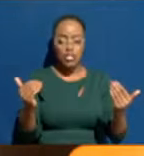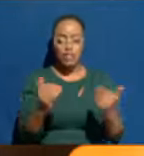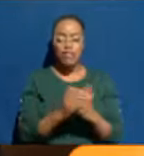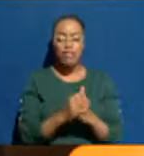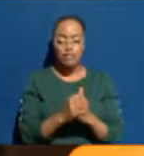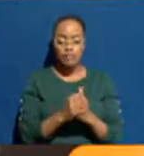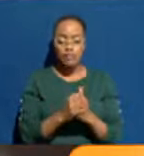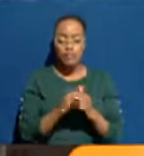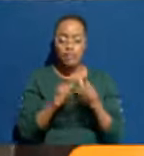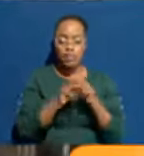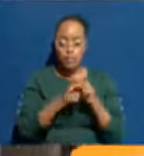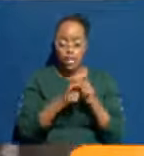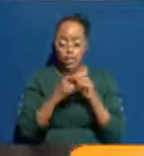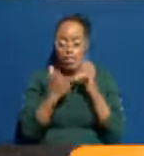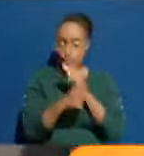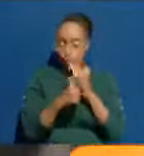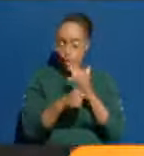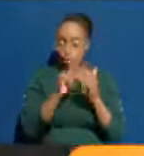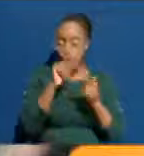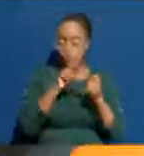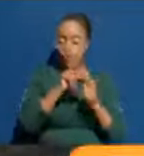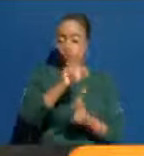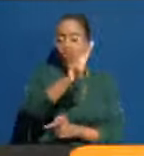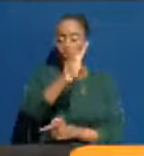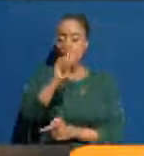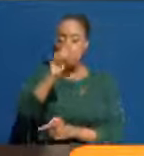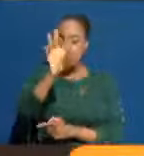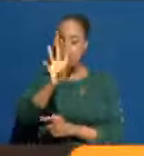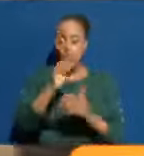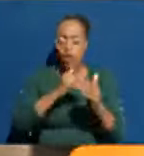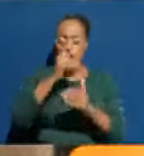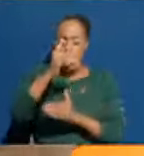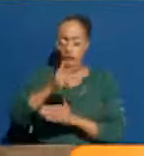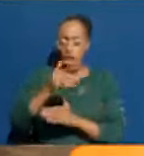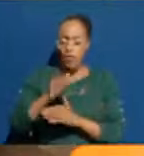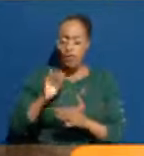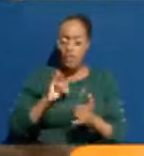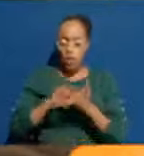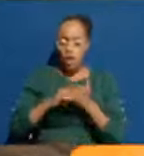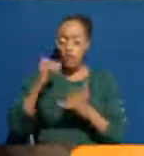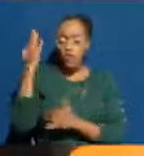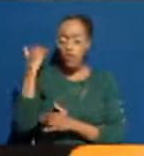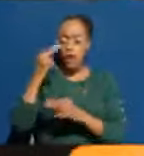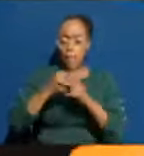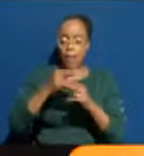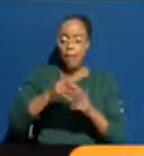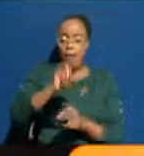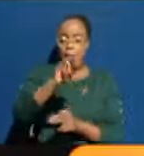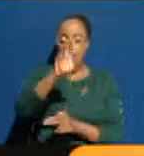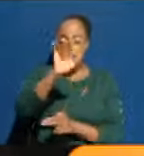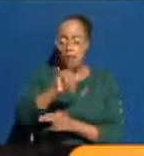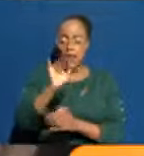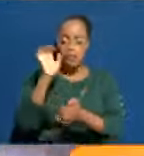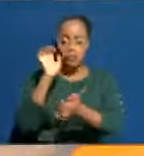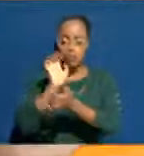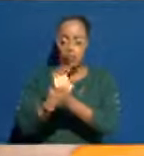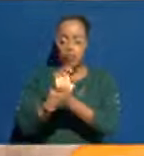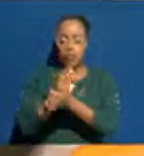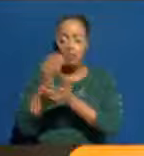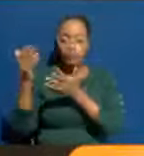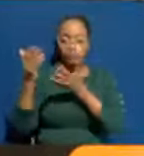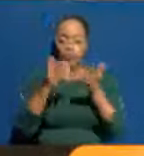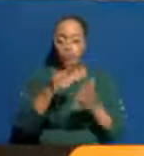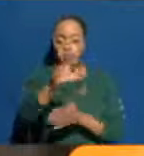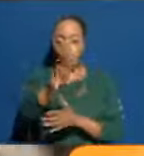The rain started beating the preacher in 2004 after his now ex-wife, Mary Deya, was arrested and charged